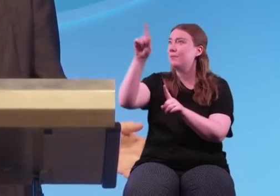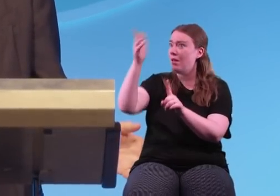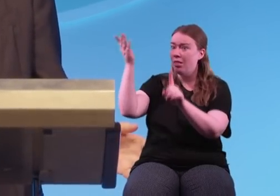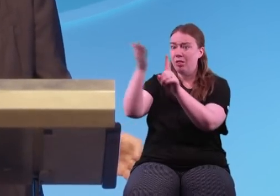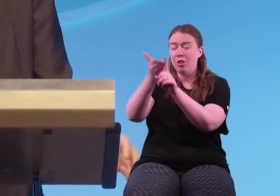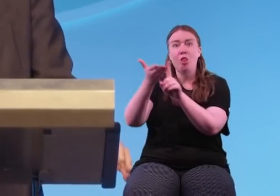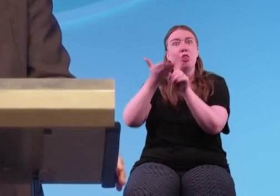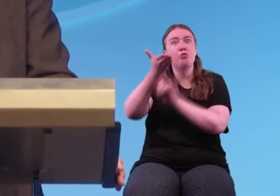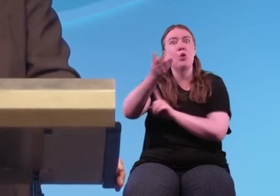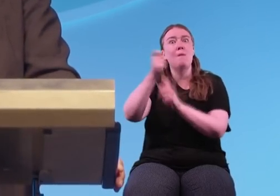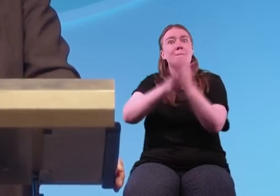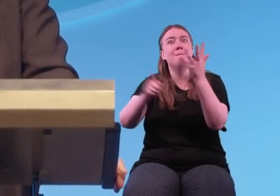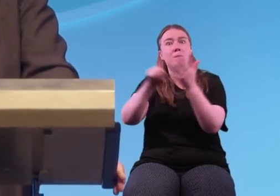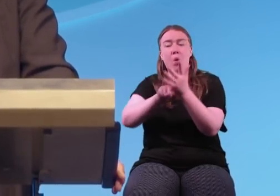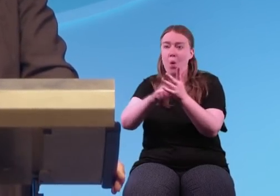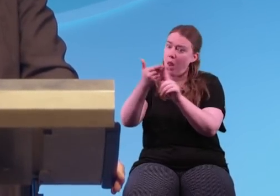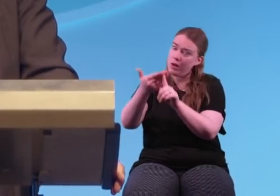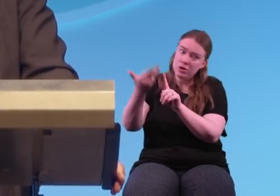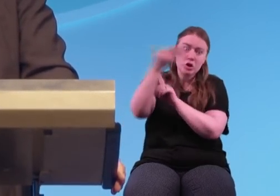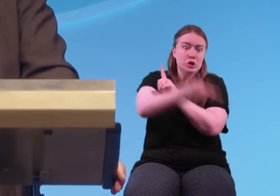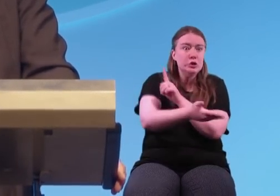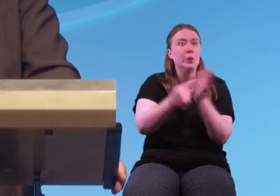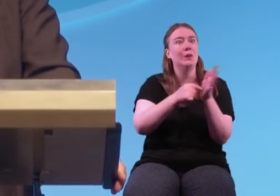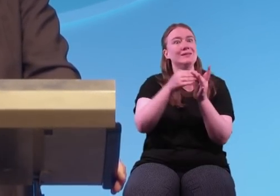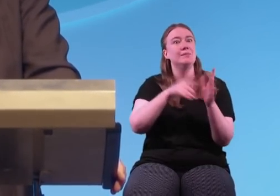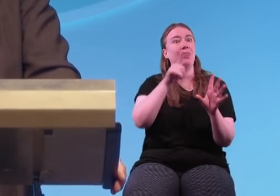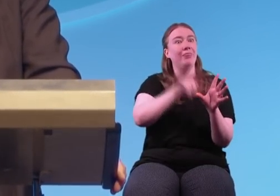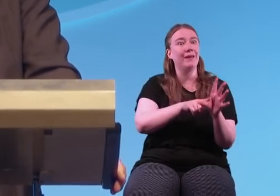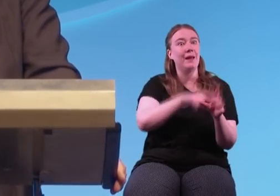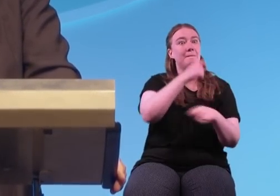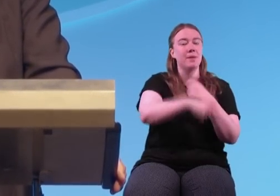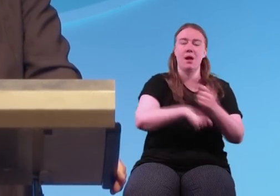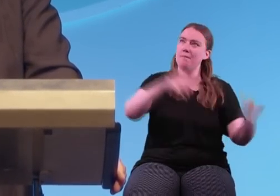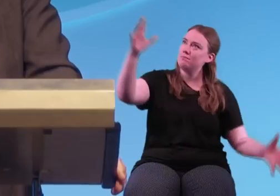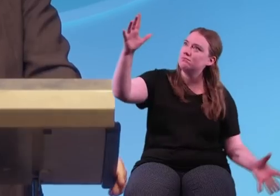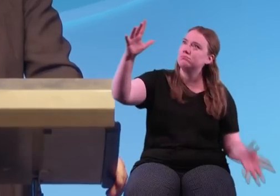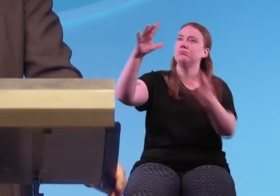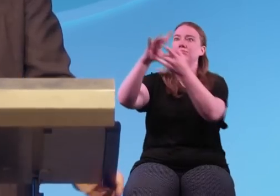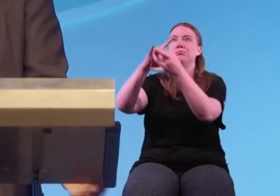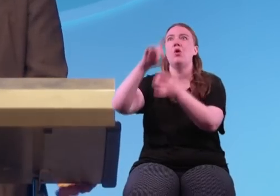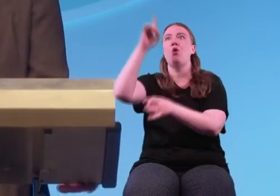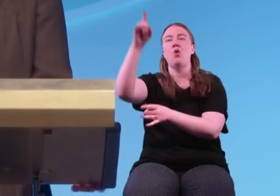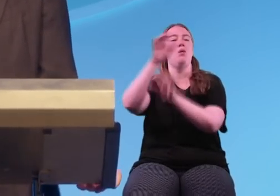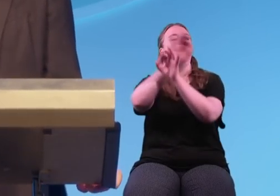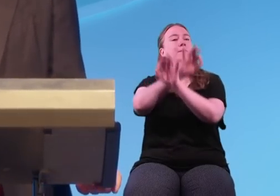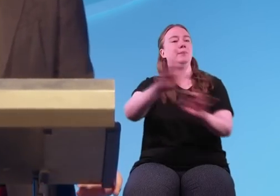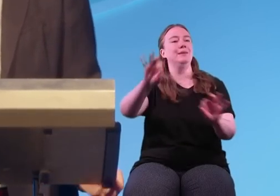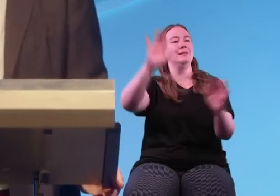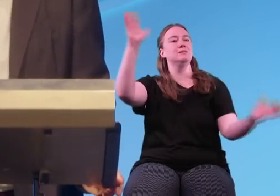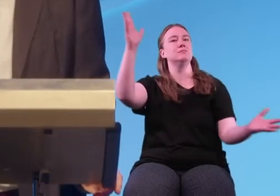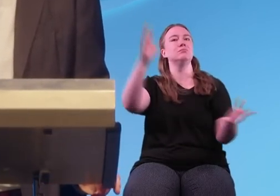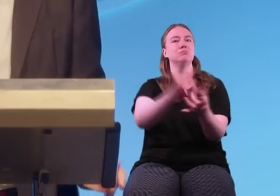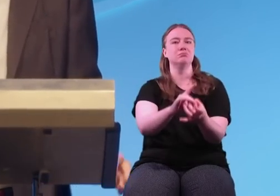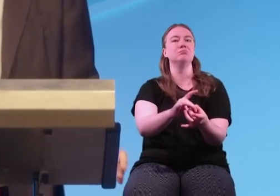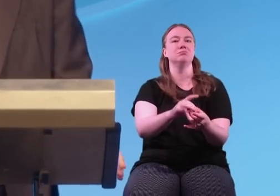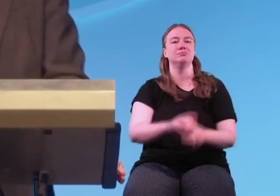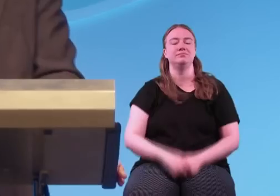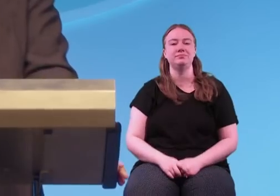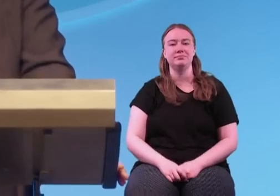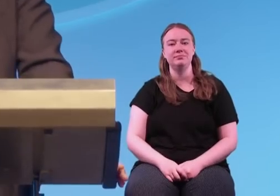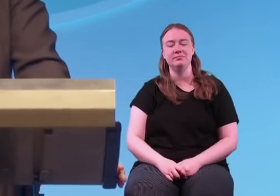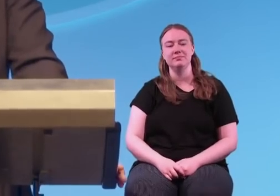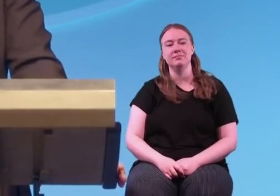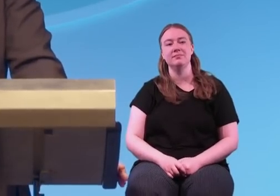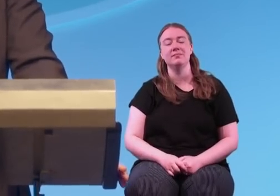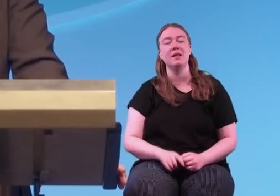he had been brought into a relationship with God that was one of peace. That's by way of his introduction. And then he goes on, if